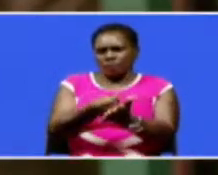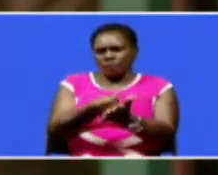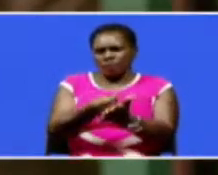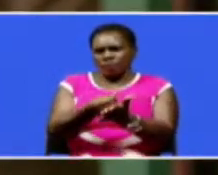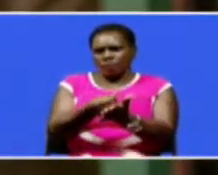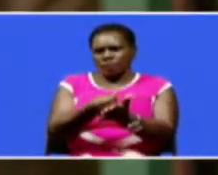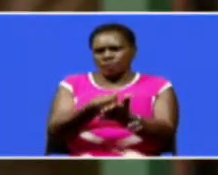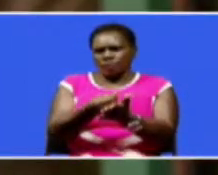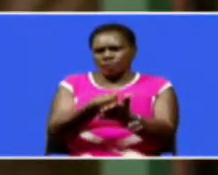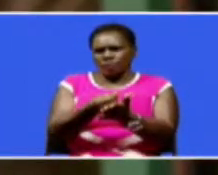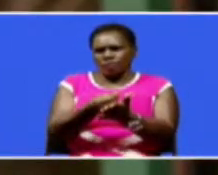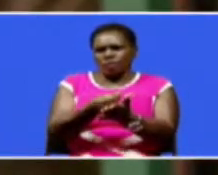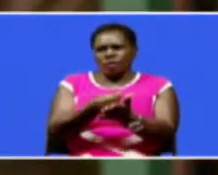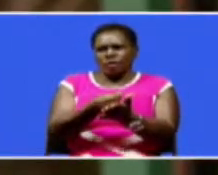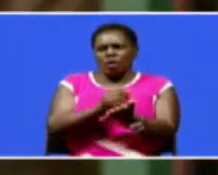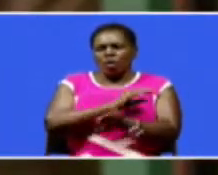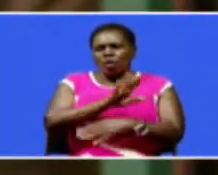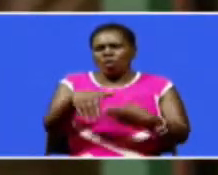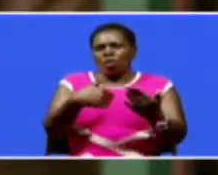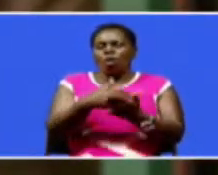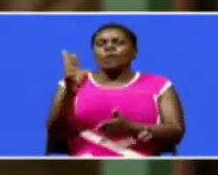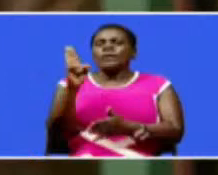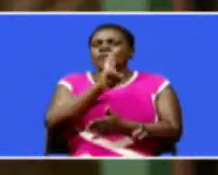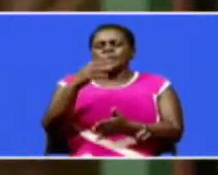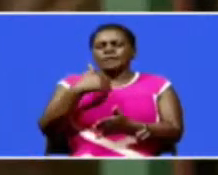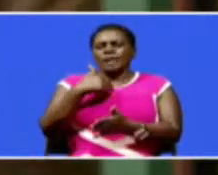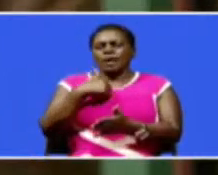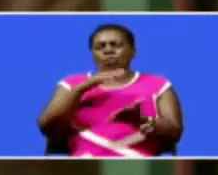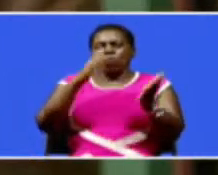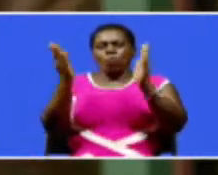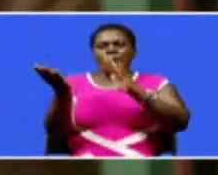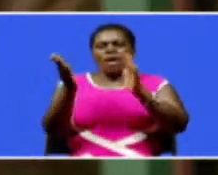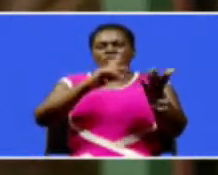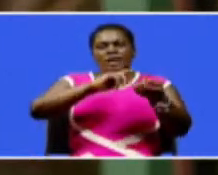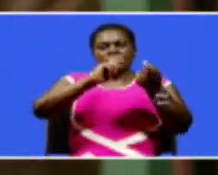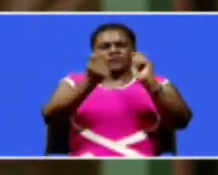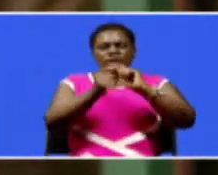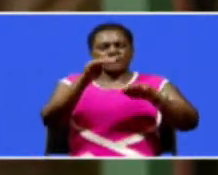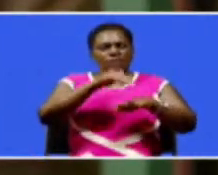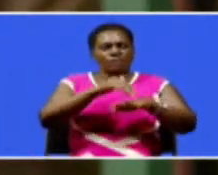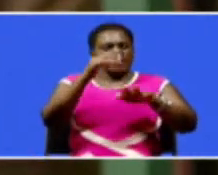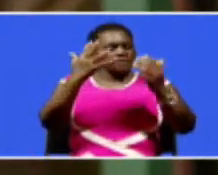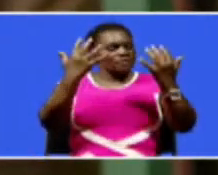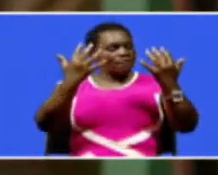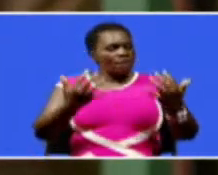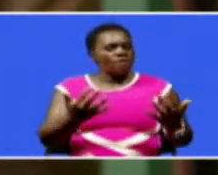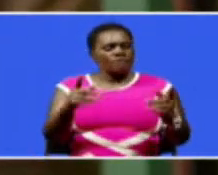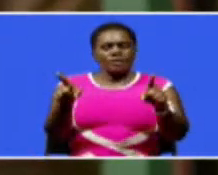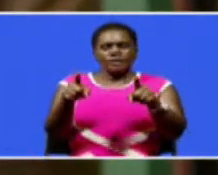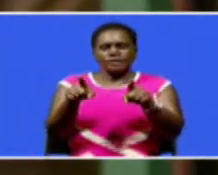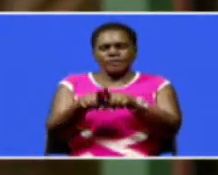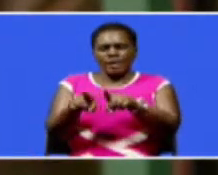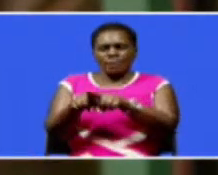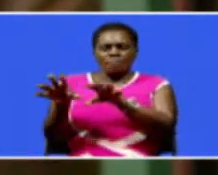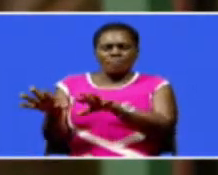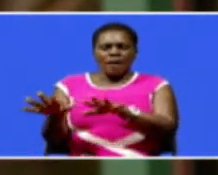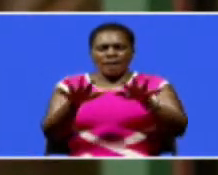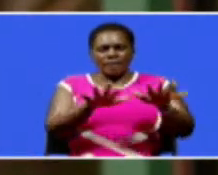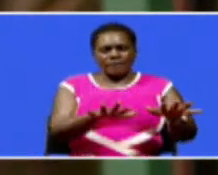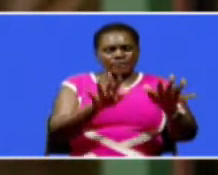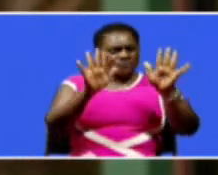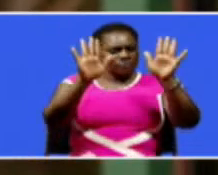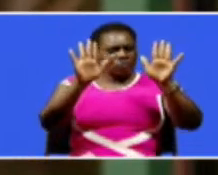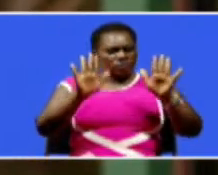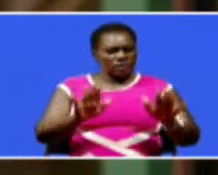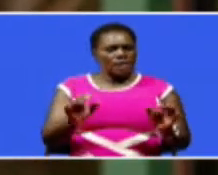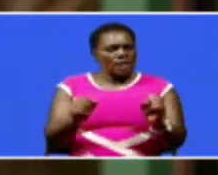to all the types of risk. For instance, climate change affects them the most. But then the market is really crucial,